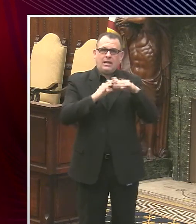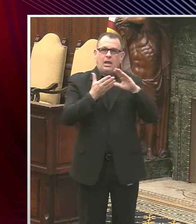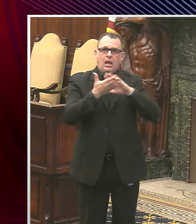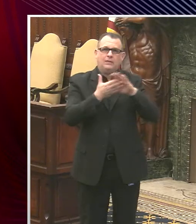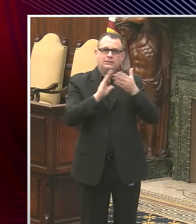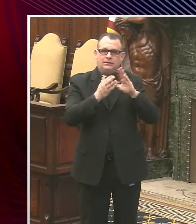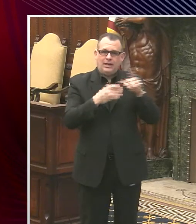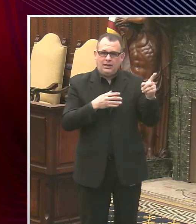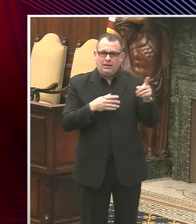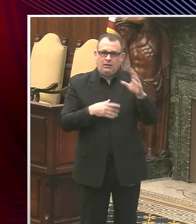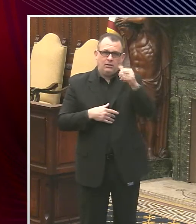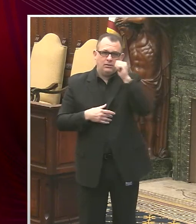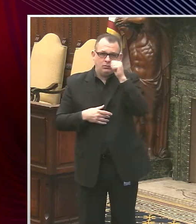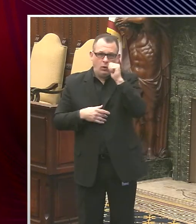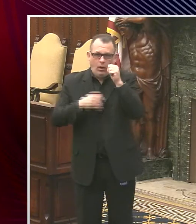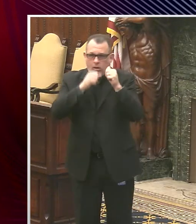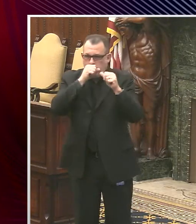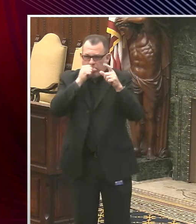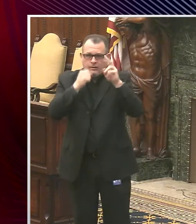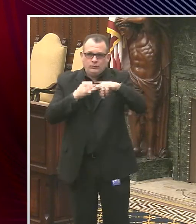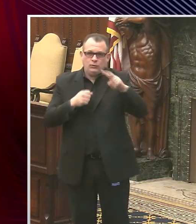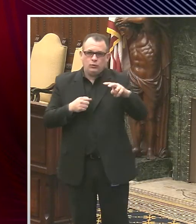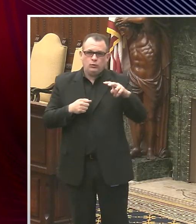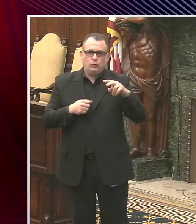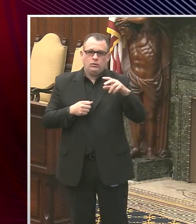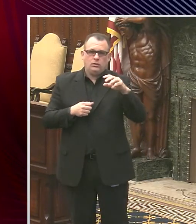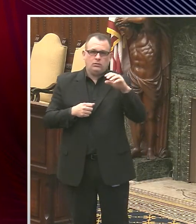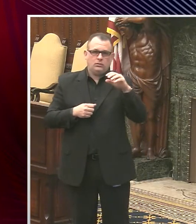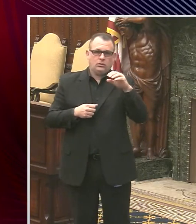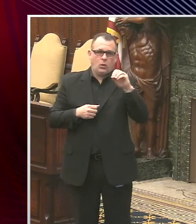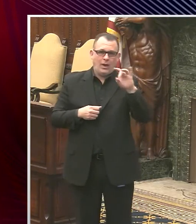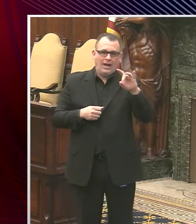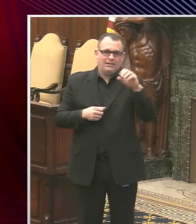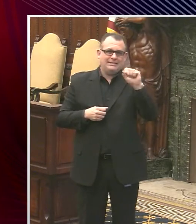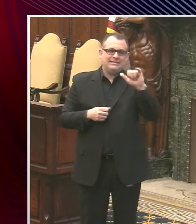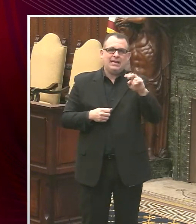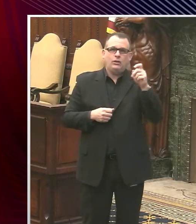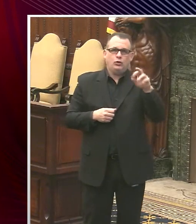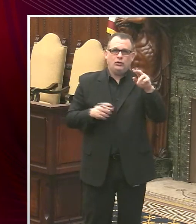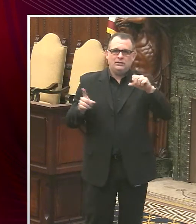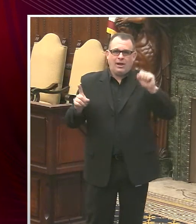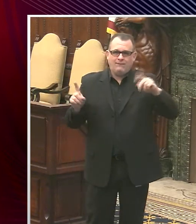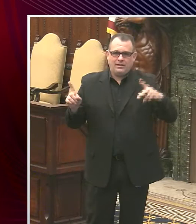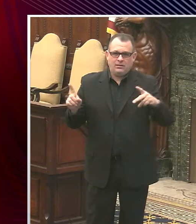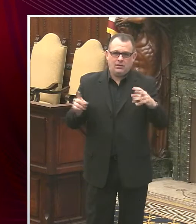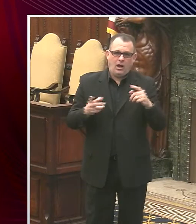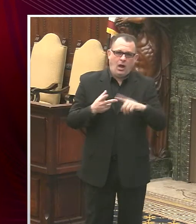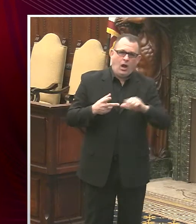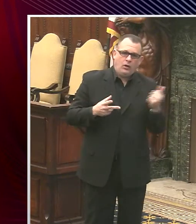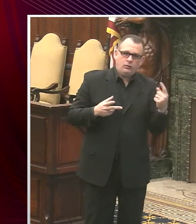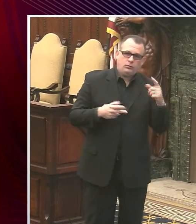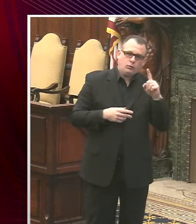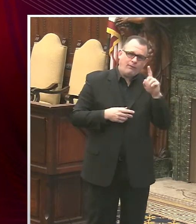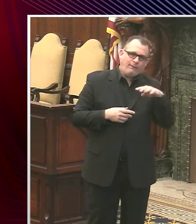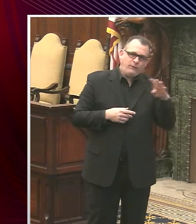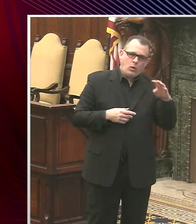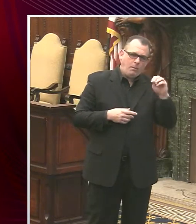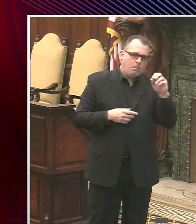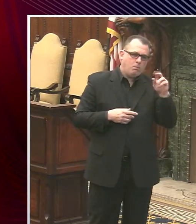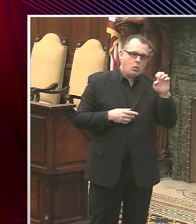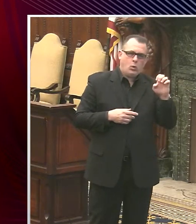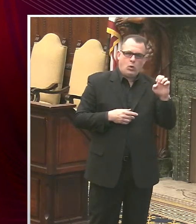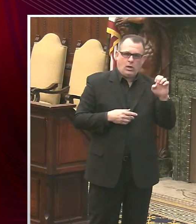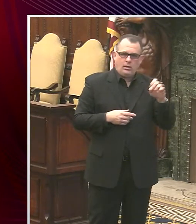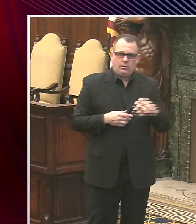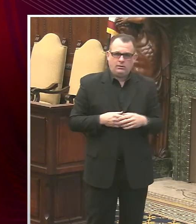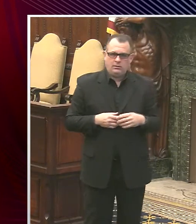Grand Yesha Ballroom at 2308 Snyder. And on Friday, we'll be at the EOM Athletic Association at 144 Moore in